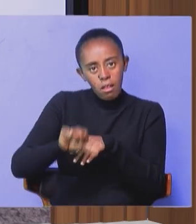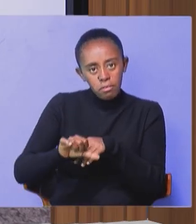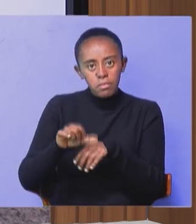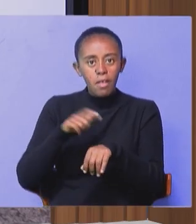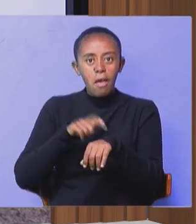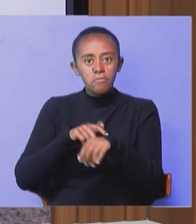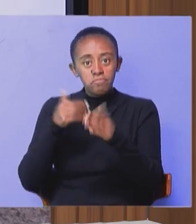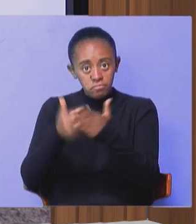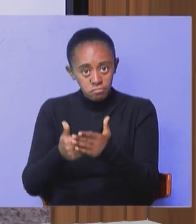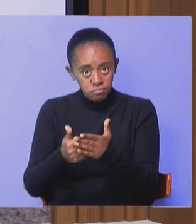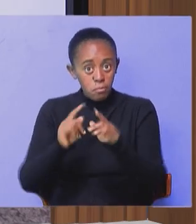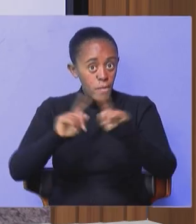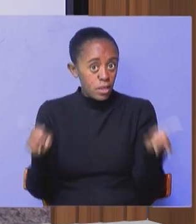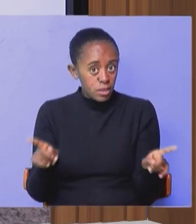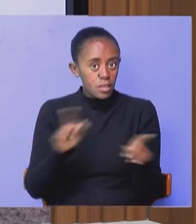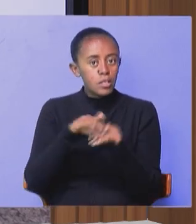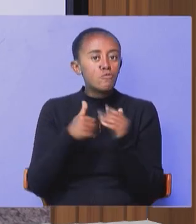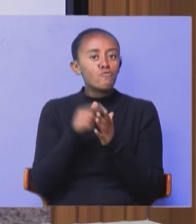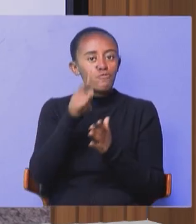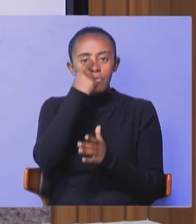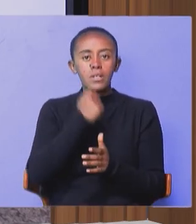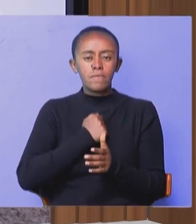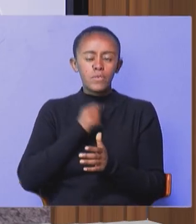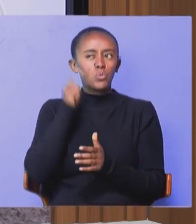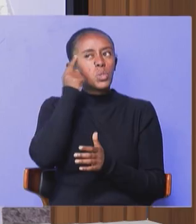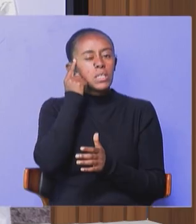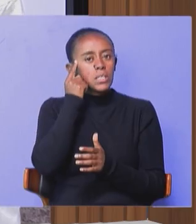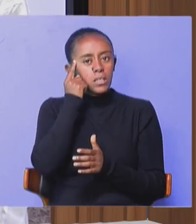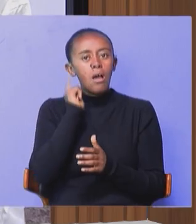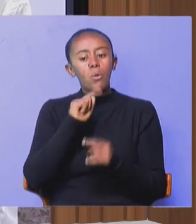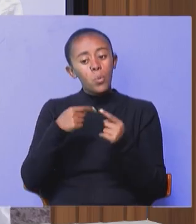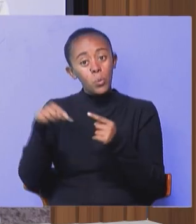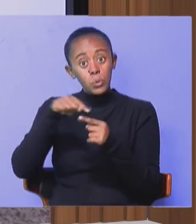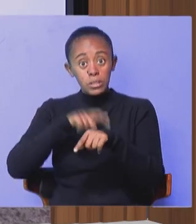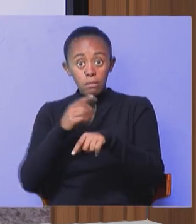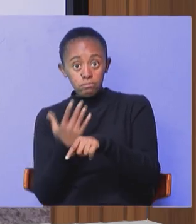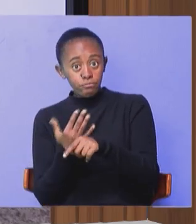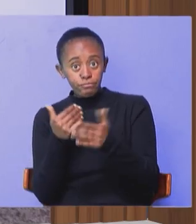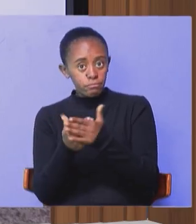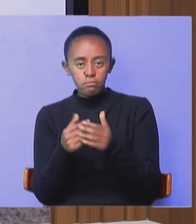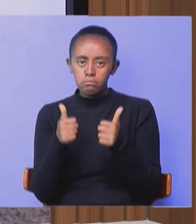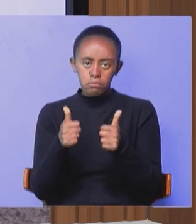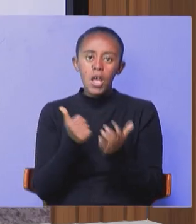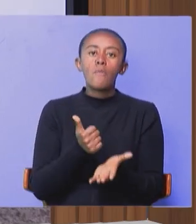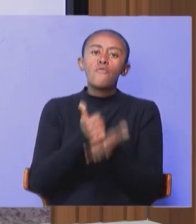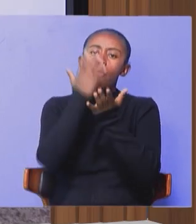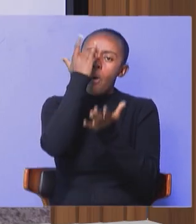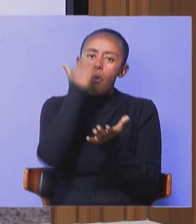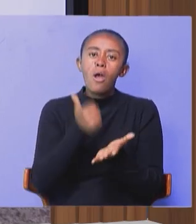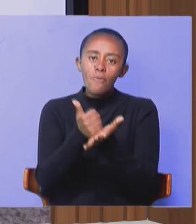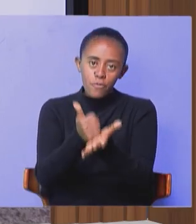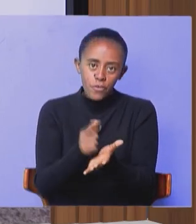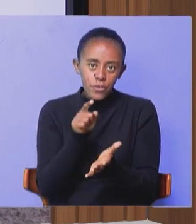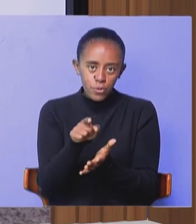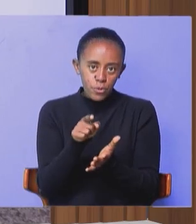school. But in your belief, you think that going to school early is helpful. Why is it helpful? You